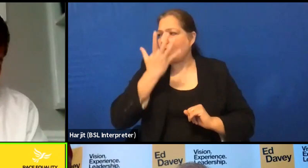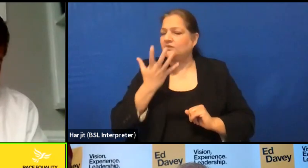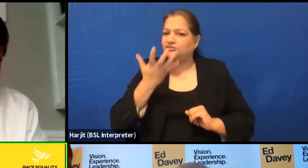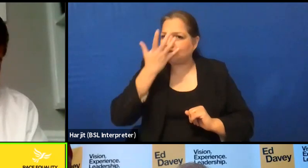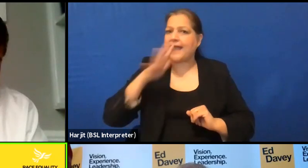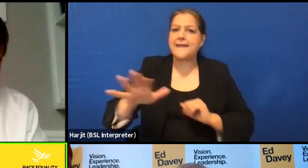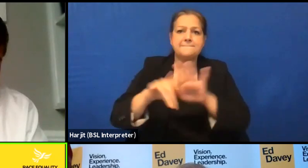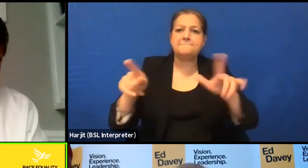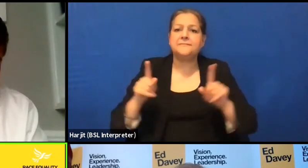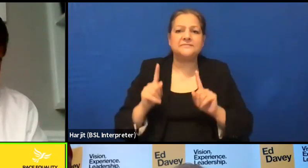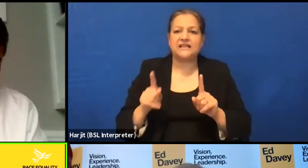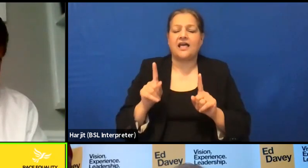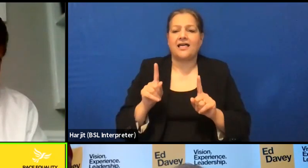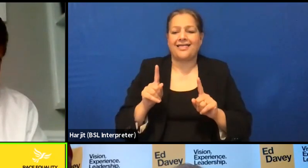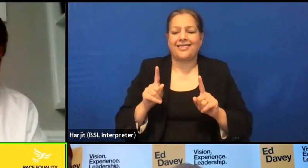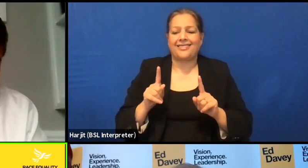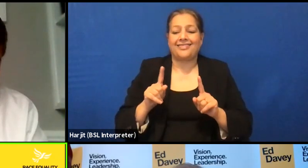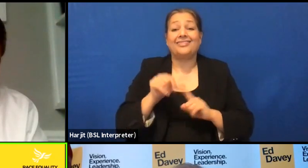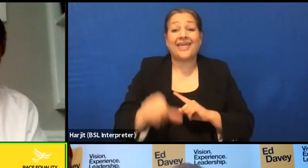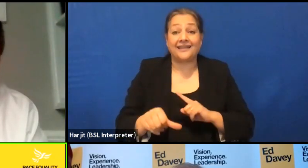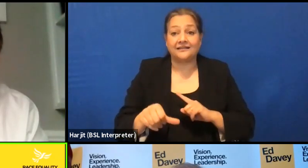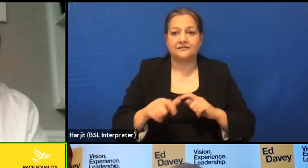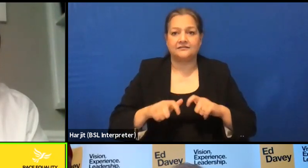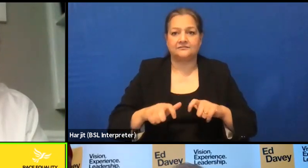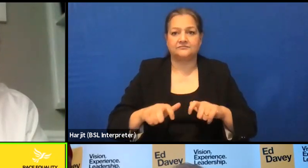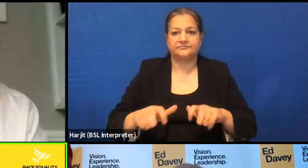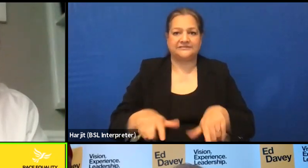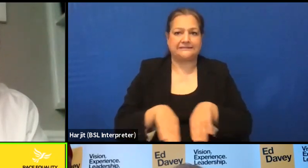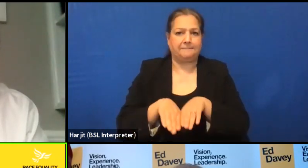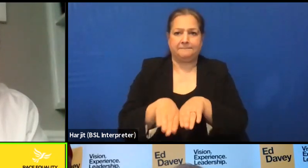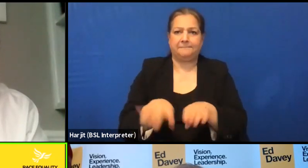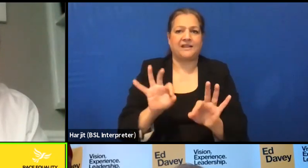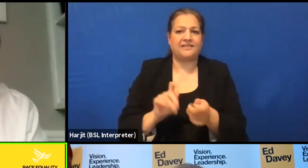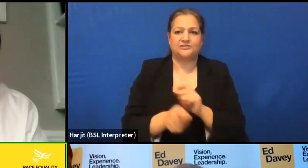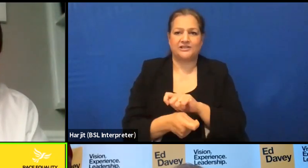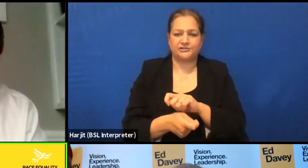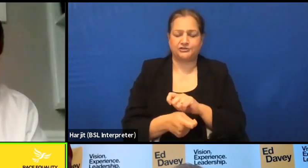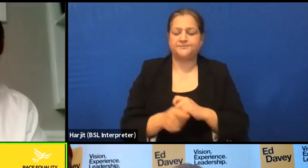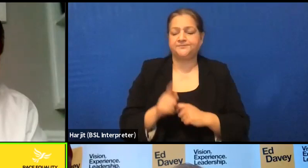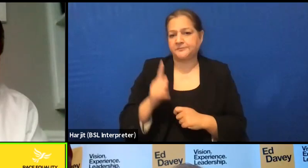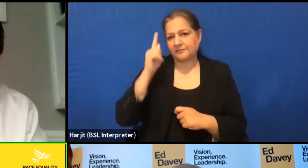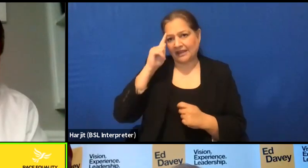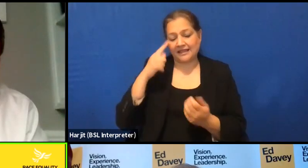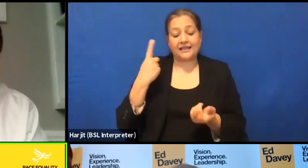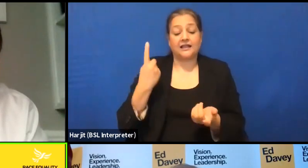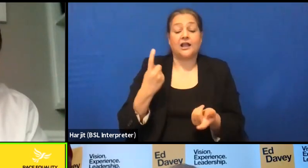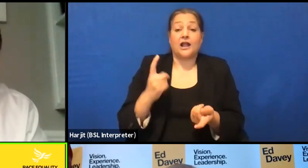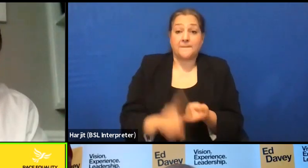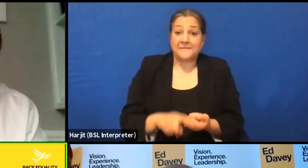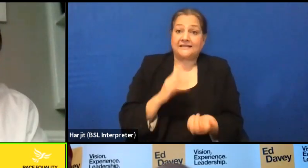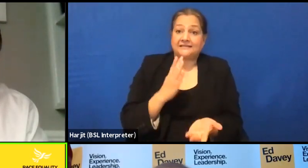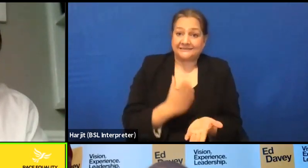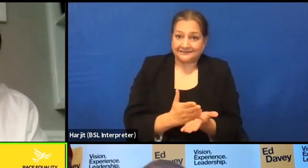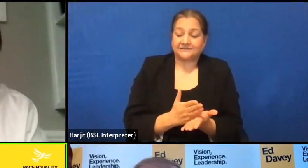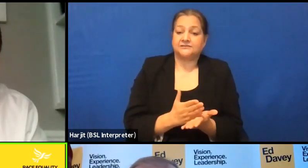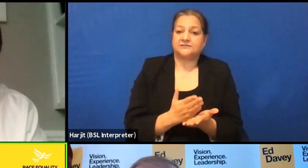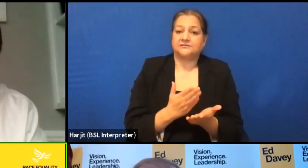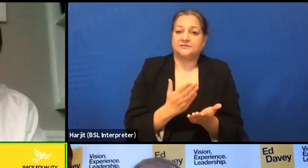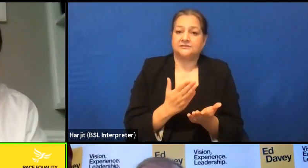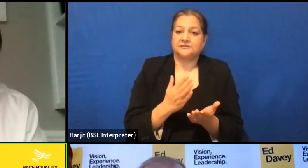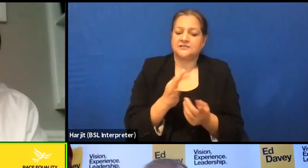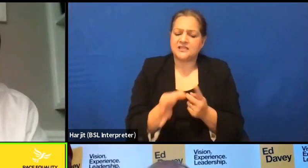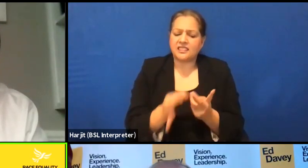nothing changes. And so I think actually committing to very specific things is very important. But I also